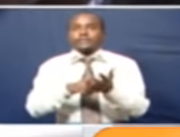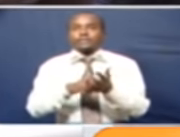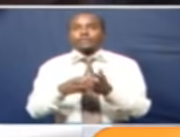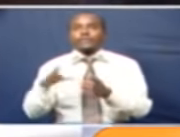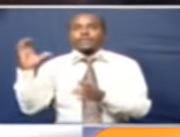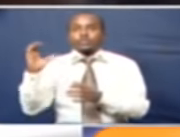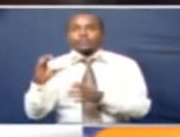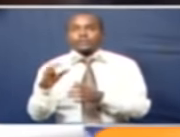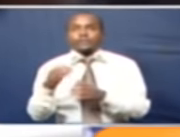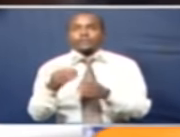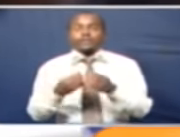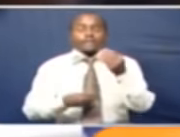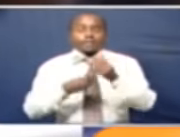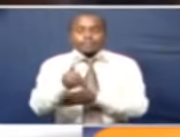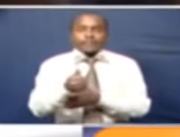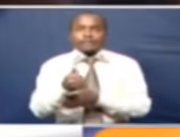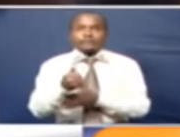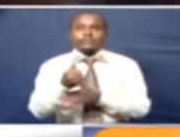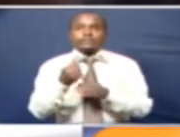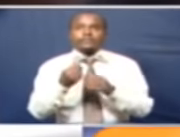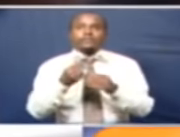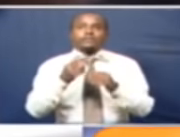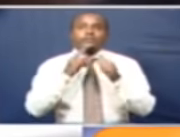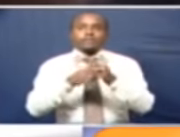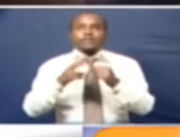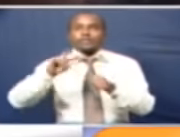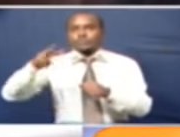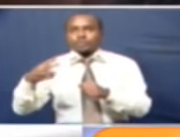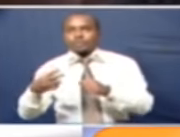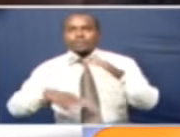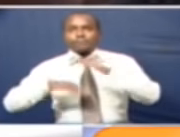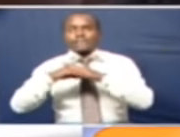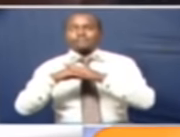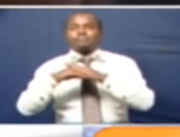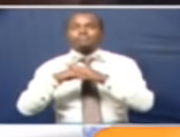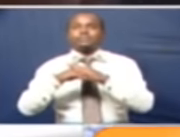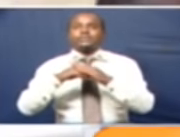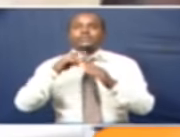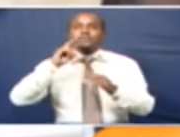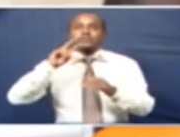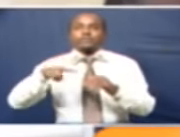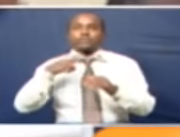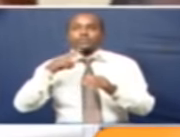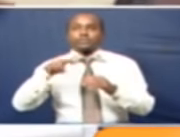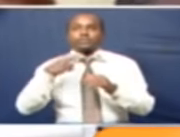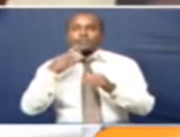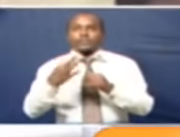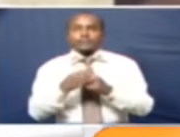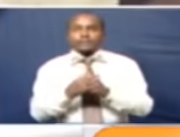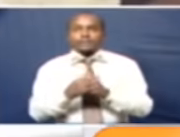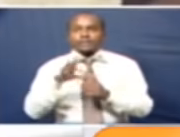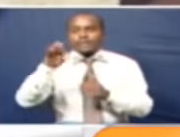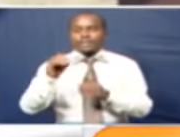at 2,700, 2,800, maximum 2,300 at this point in time. At 30 bags per